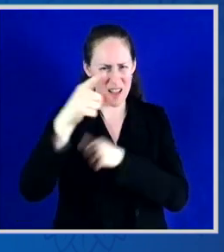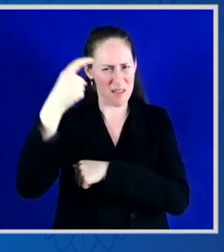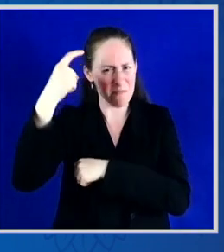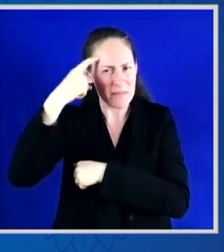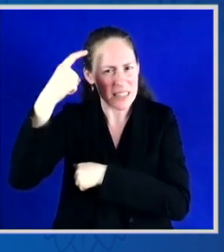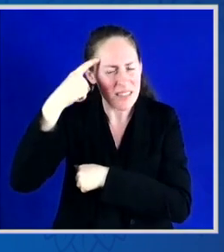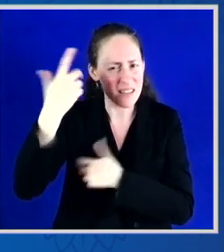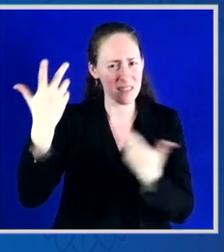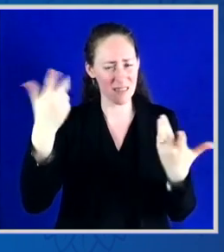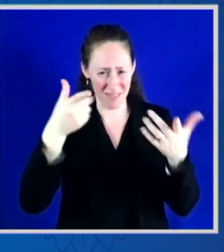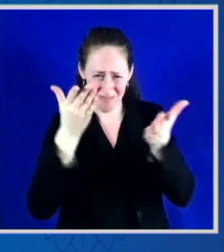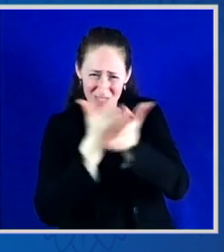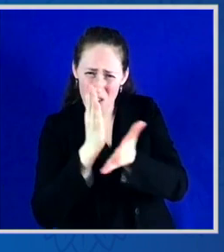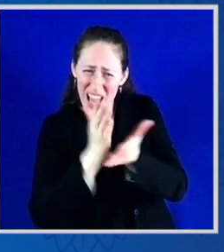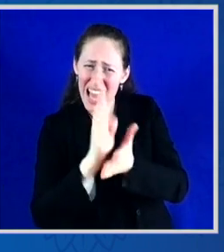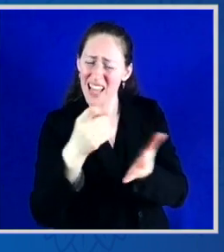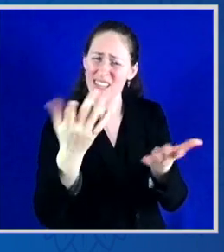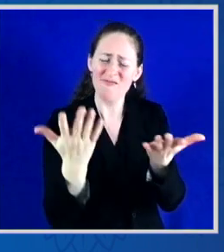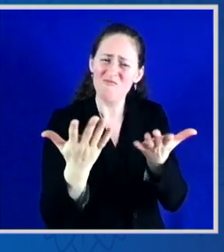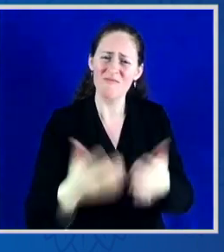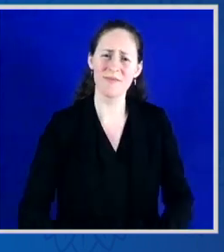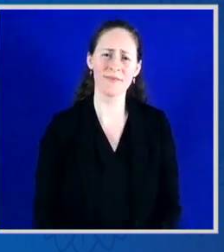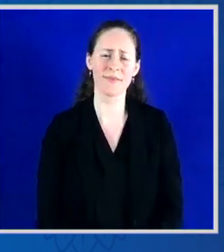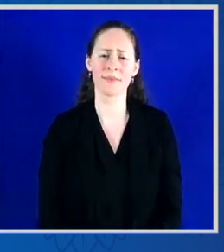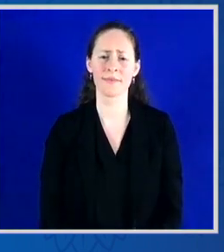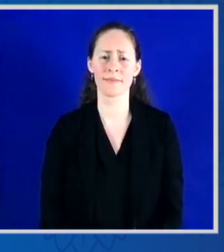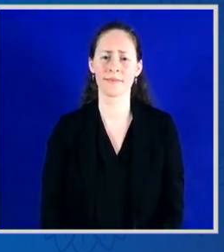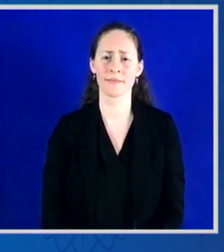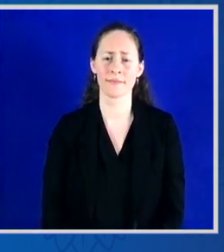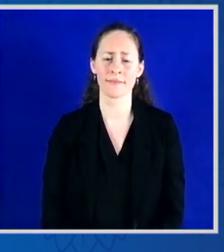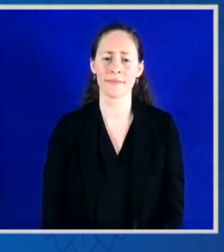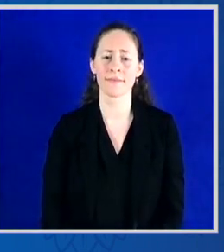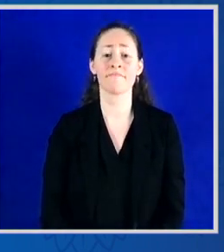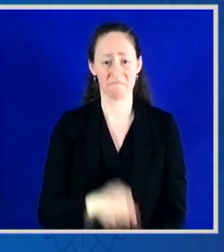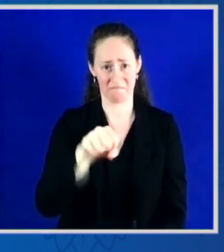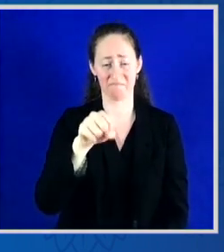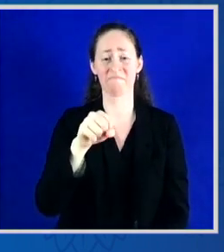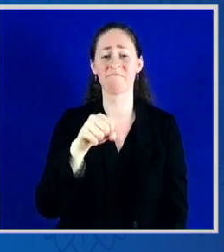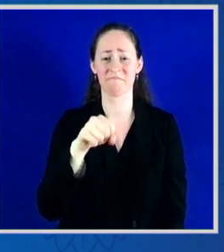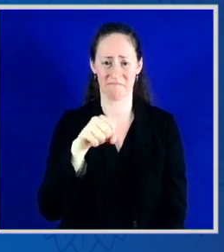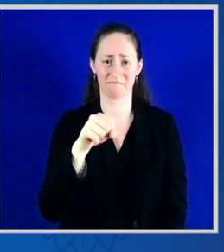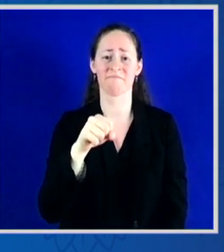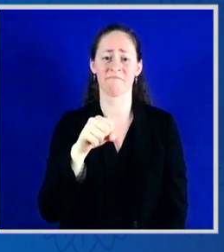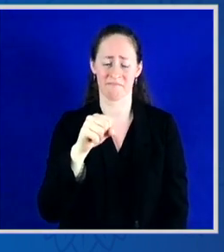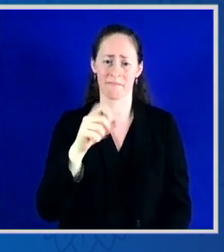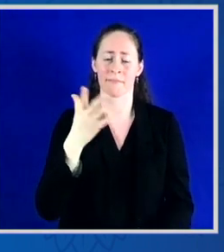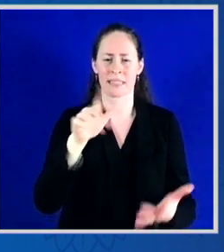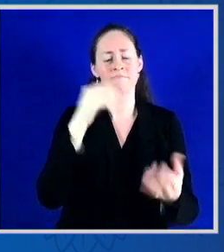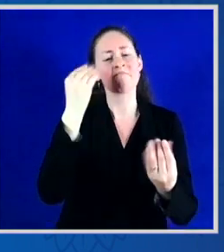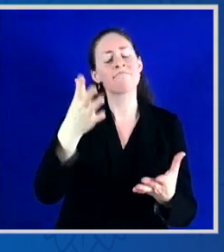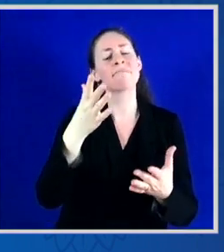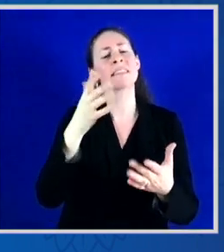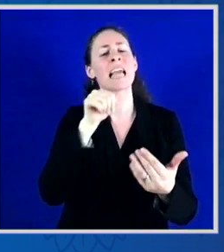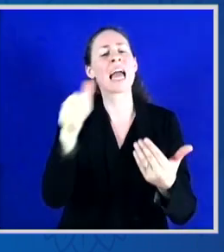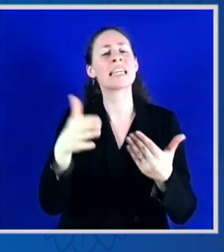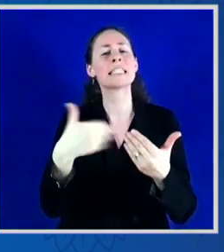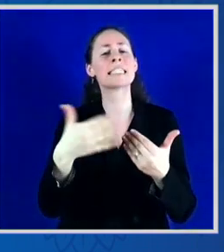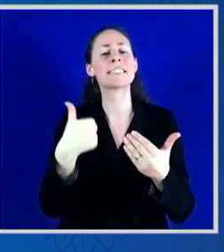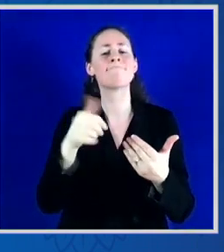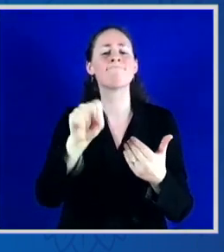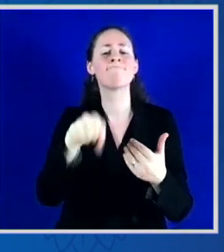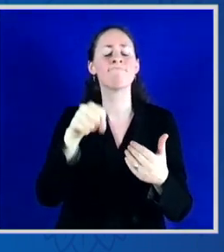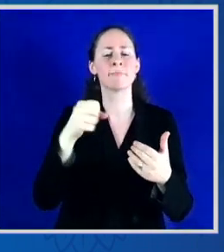okay? Yeah, absolutely. It's been hard. There's been a lot of adjustment